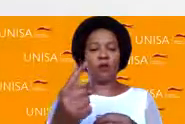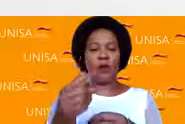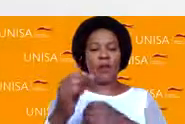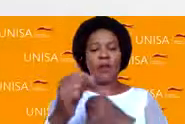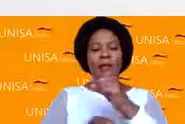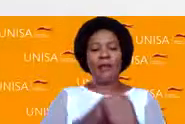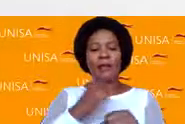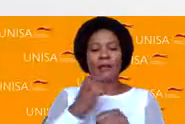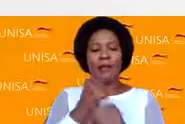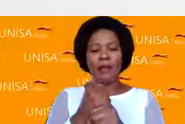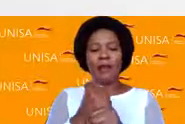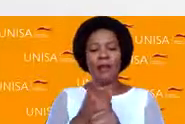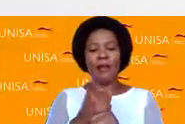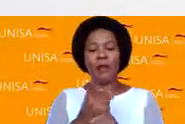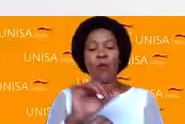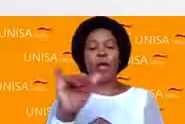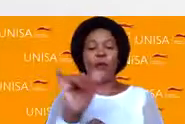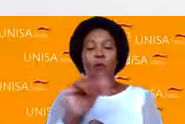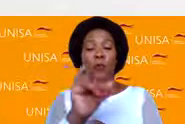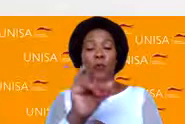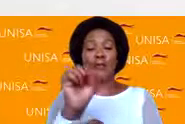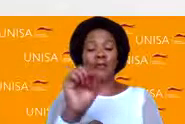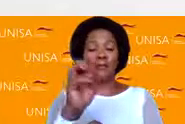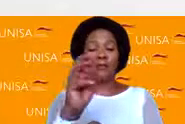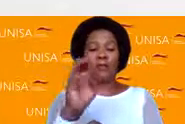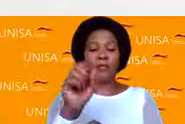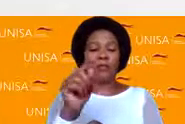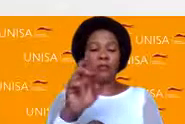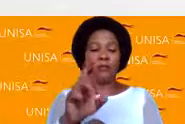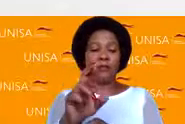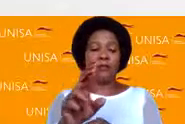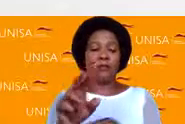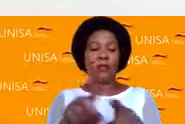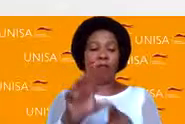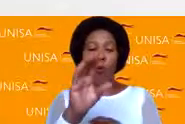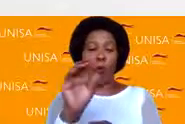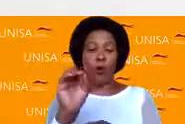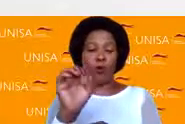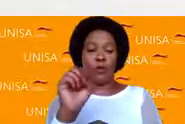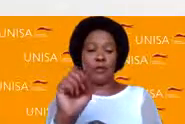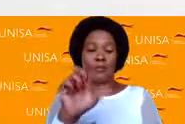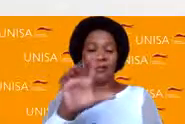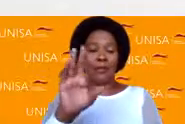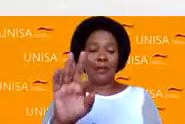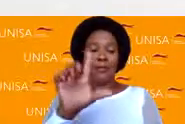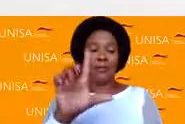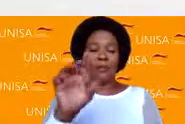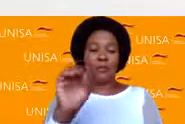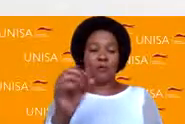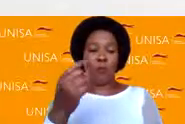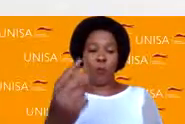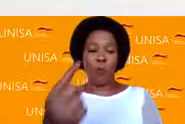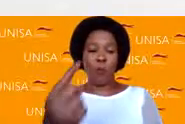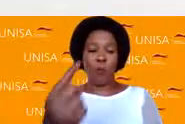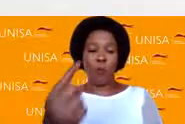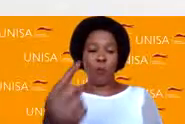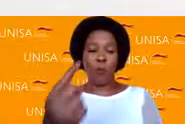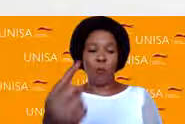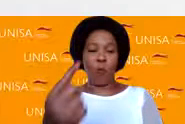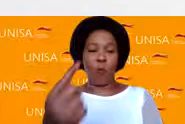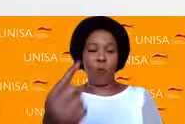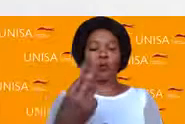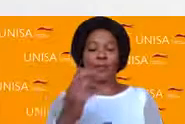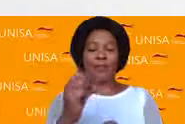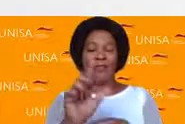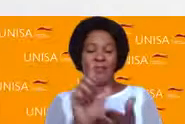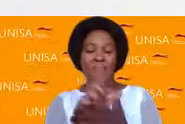semester you are in. If it's a year module, it will just show a Y for year module. So this is the